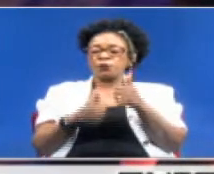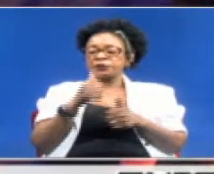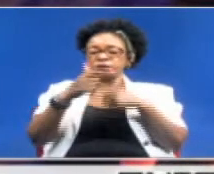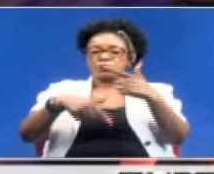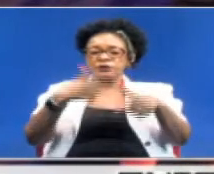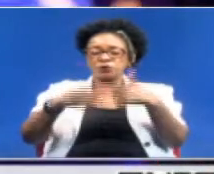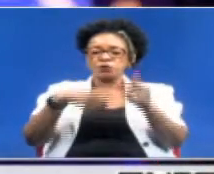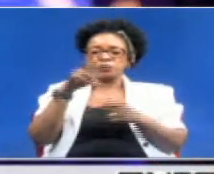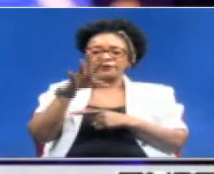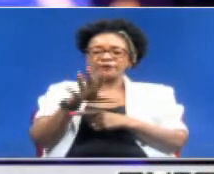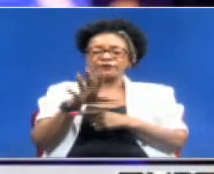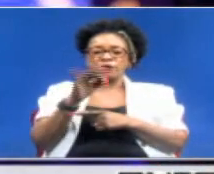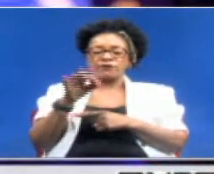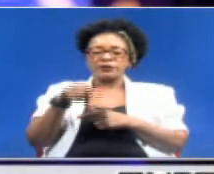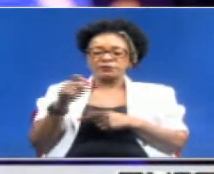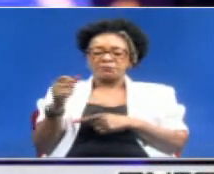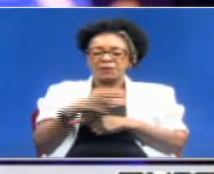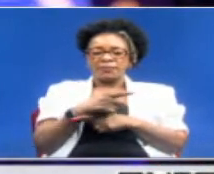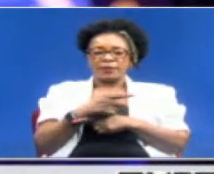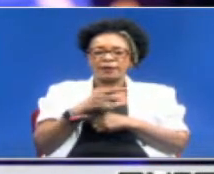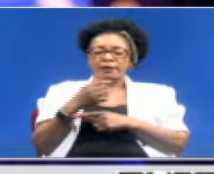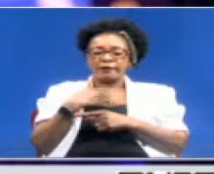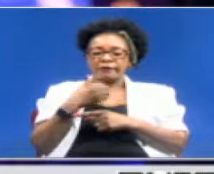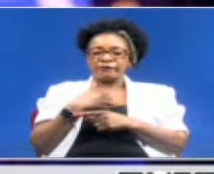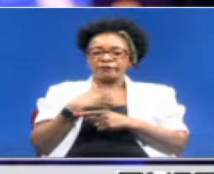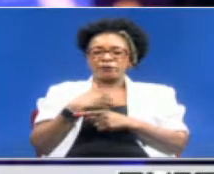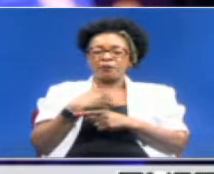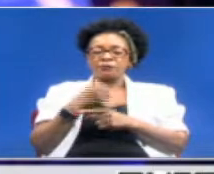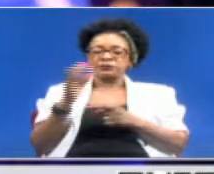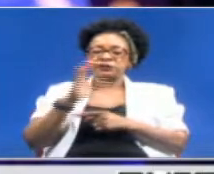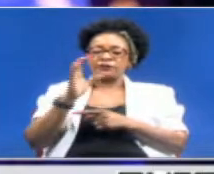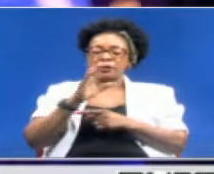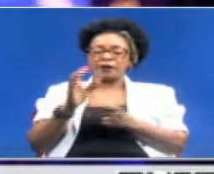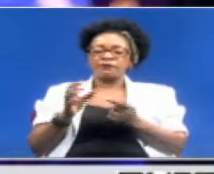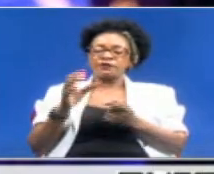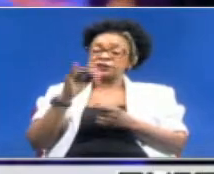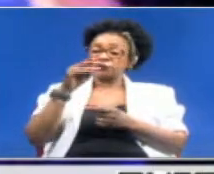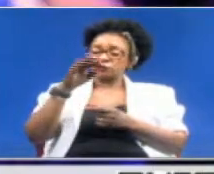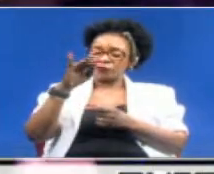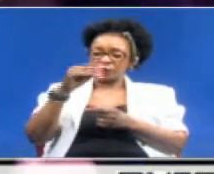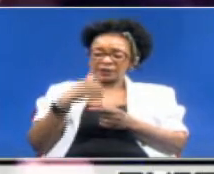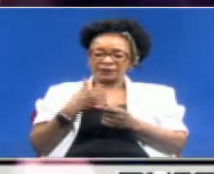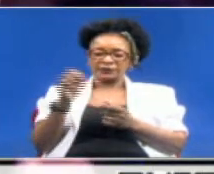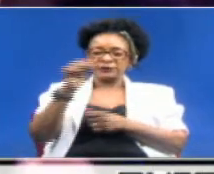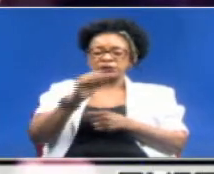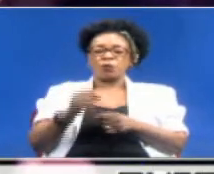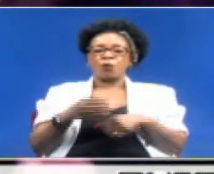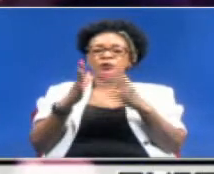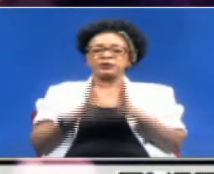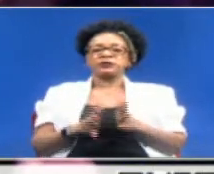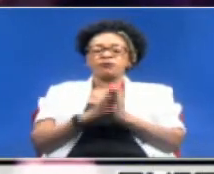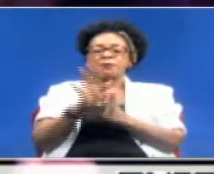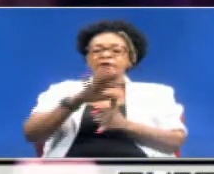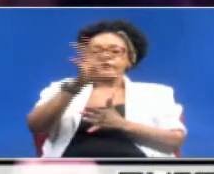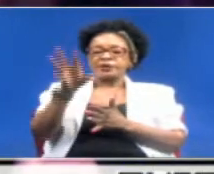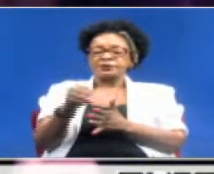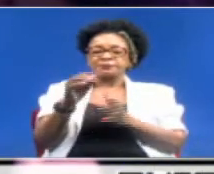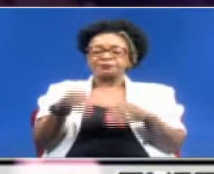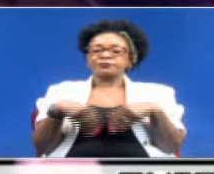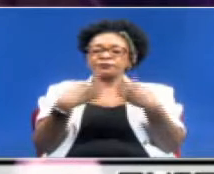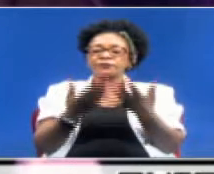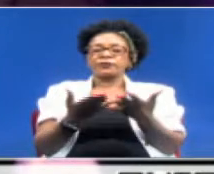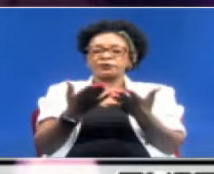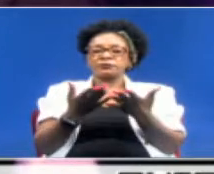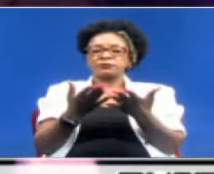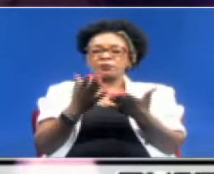of this month, brings together an array of civil aviation authorities and stakeholders from Africa and beyond to deliberate on the